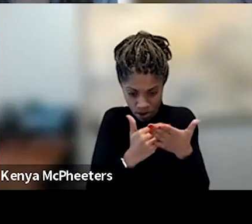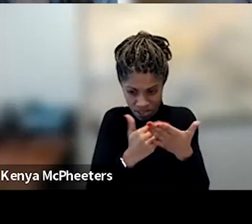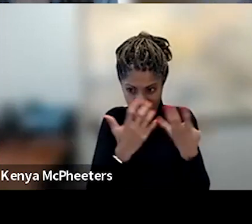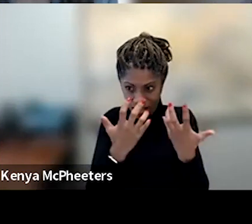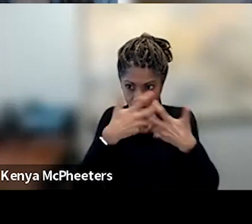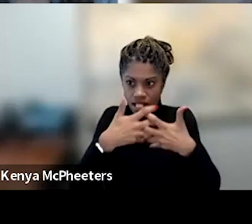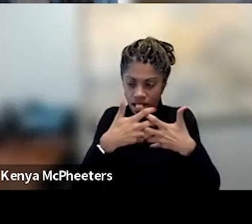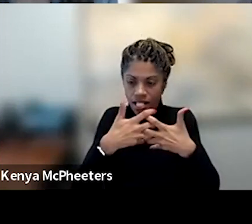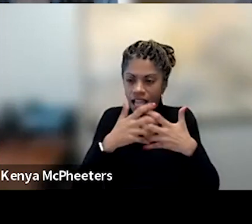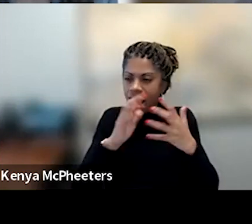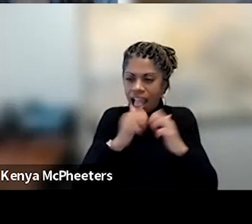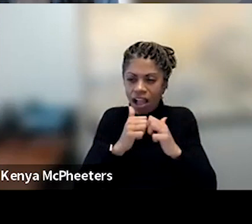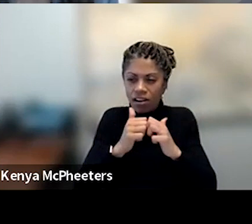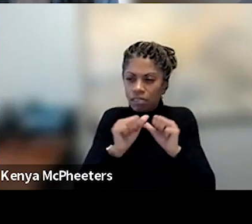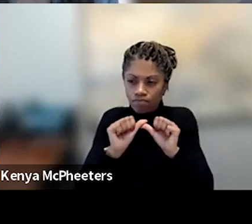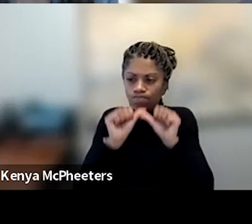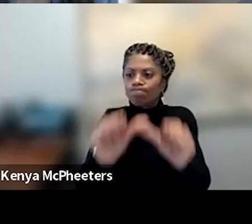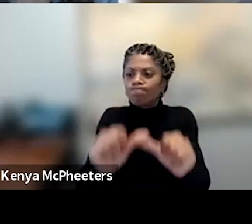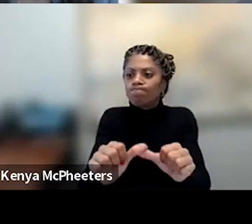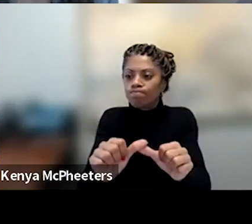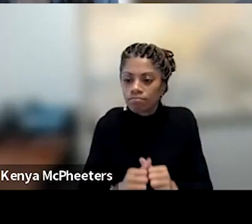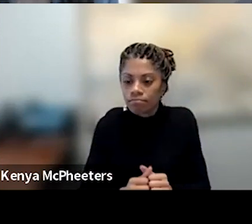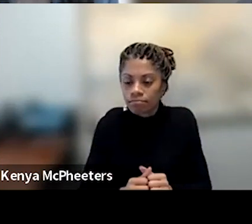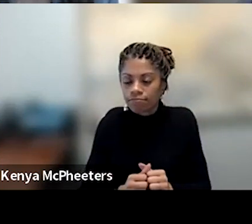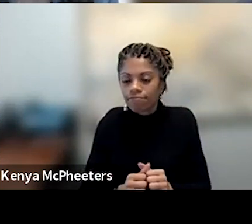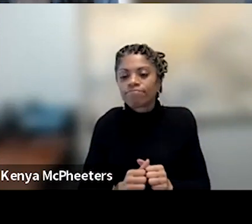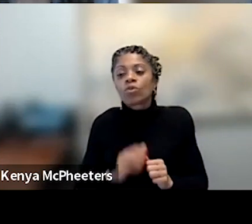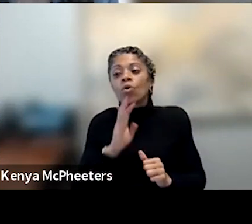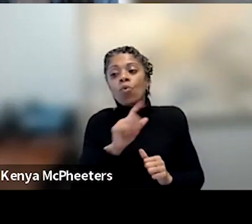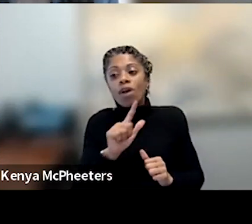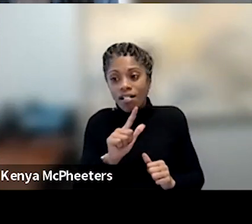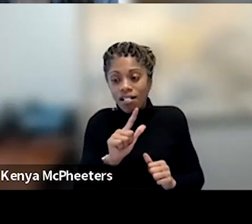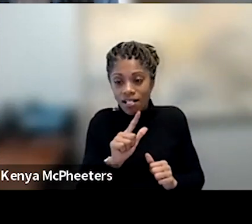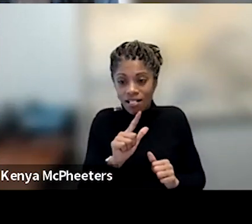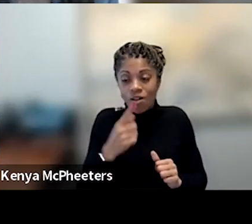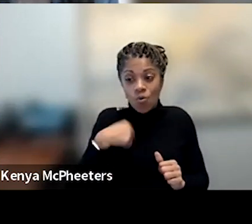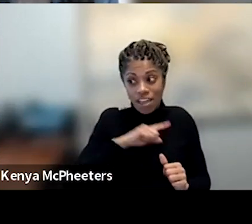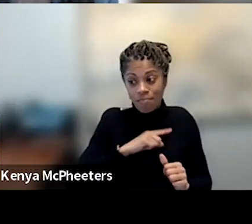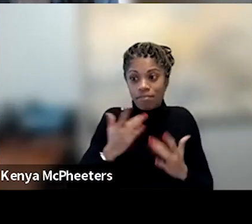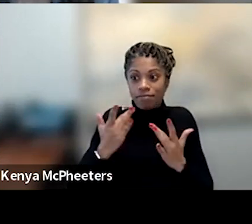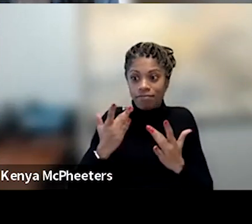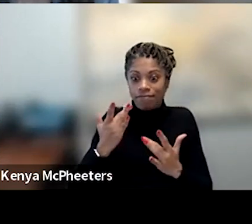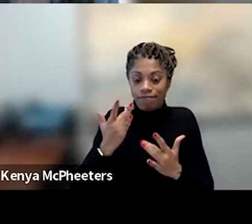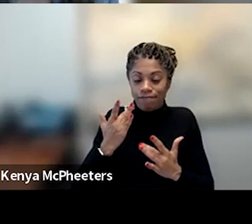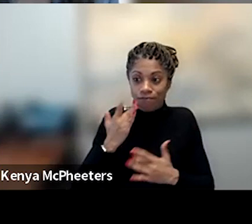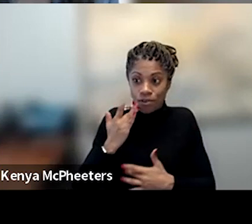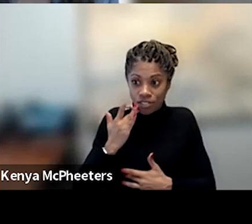Johnson Foundation? Well, we've been fortunate to have real buy-in by the